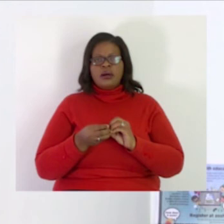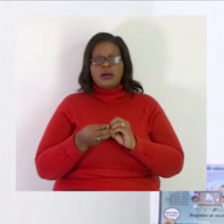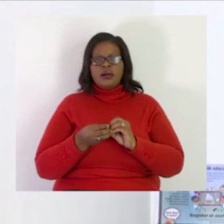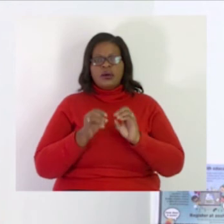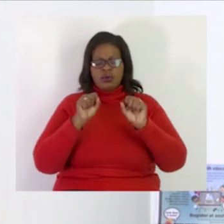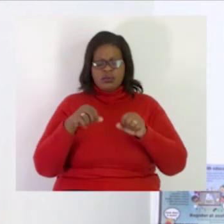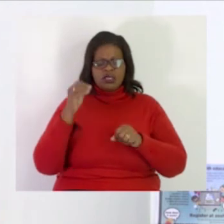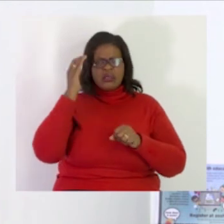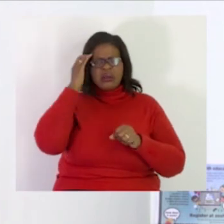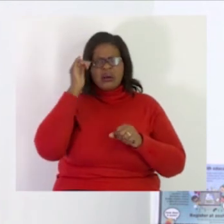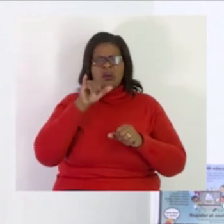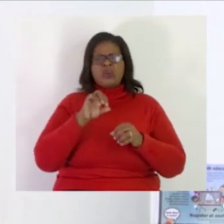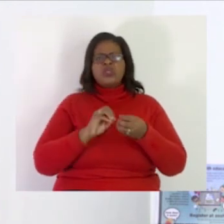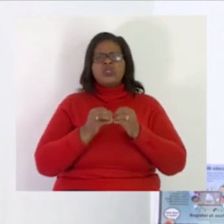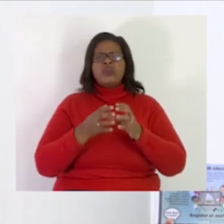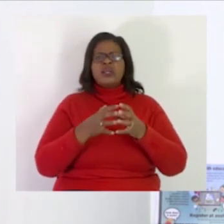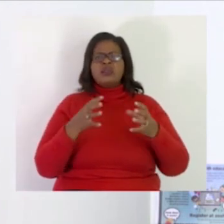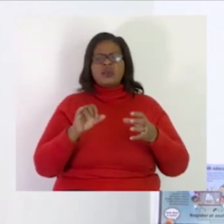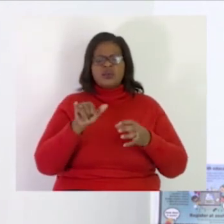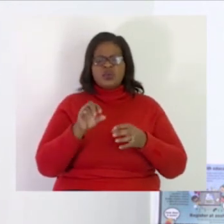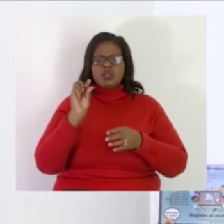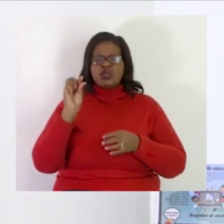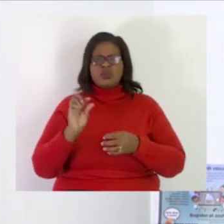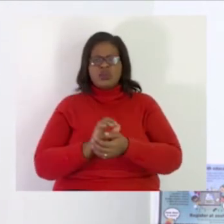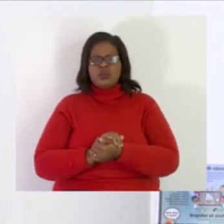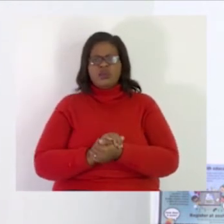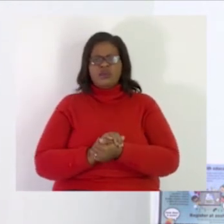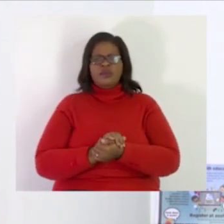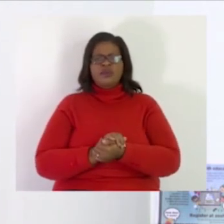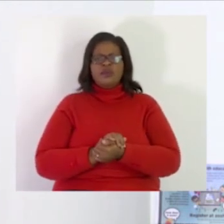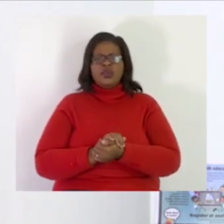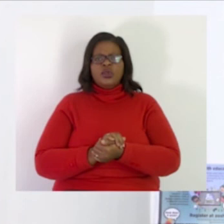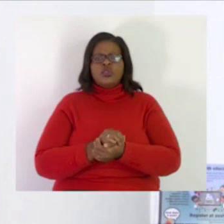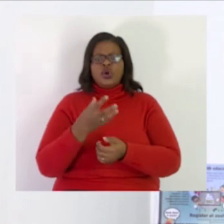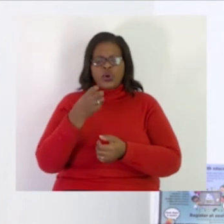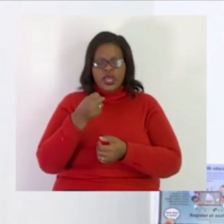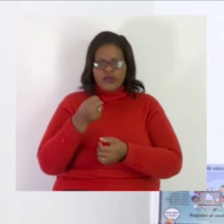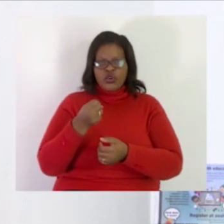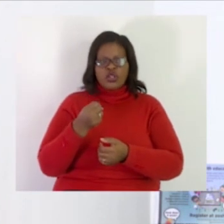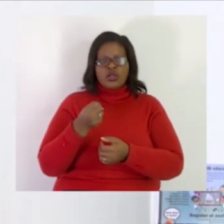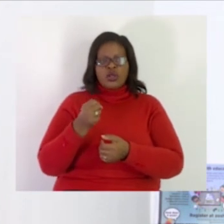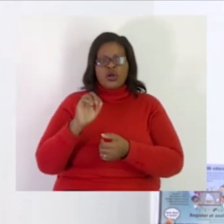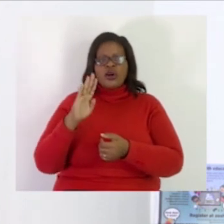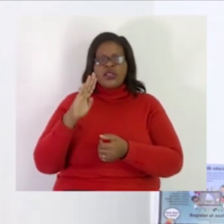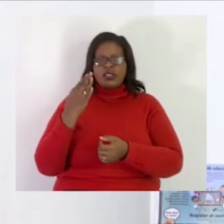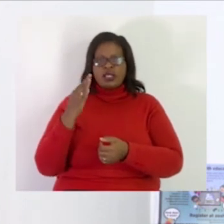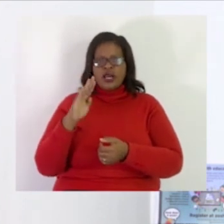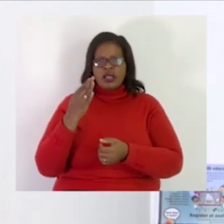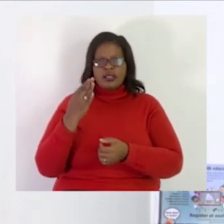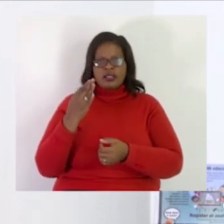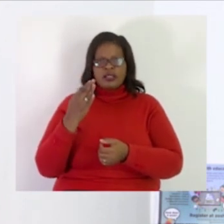finding out which number is bigger than the other. And we are given three signs to make use of.